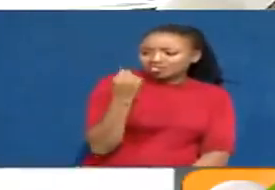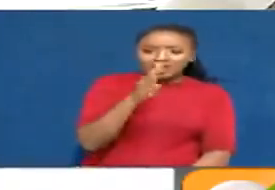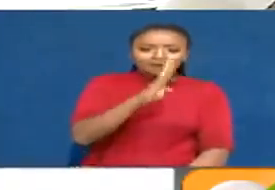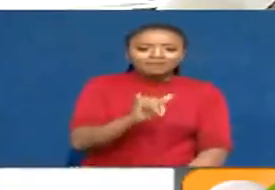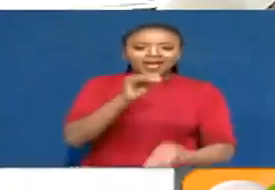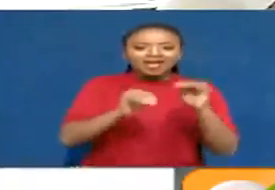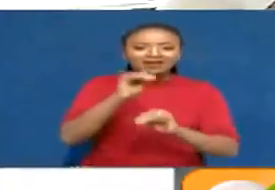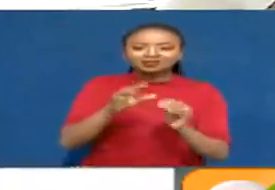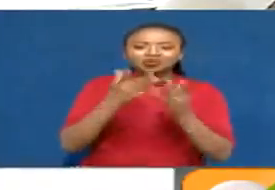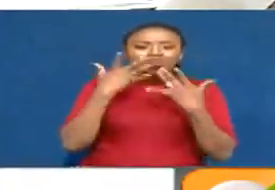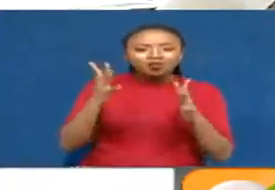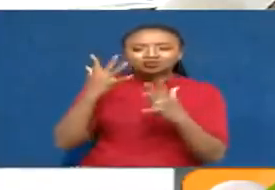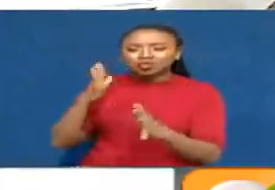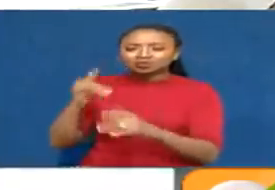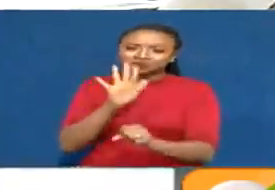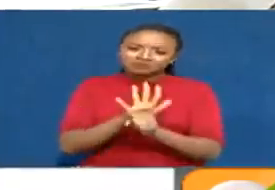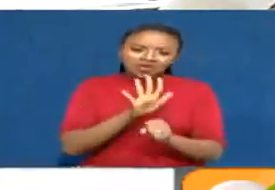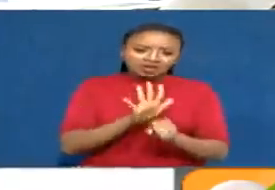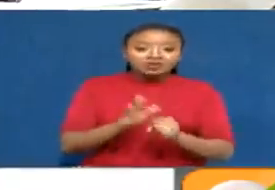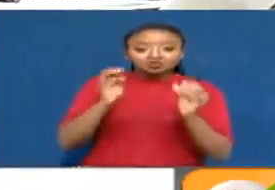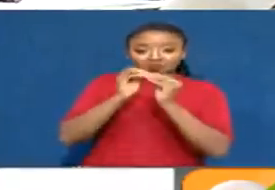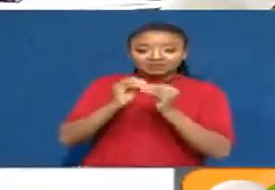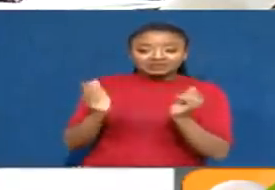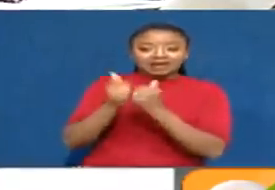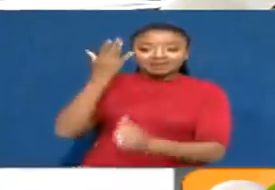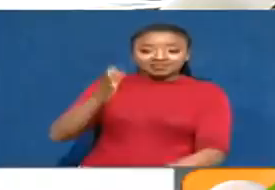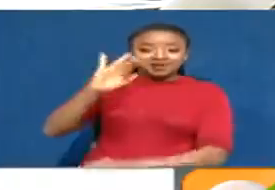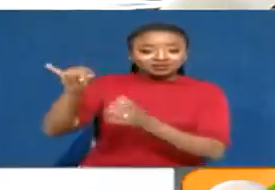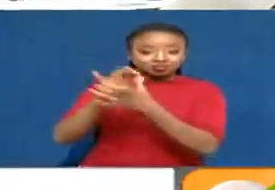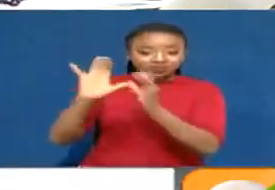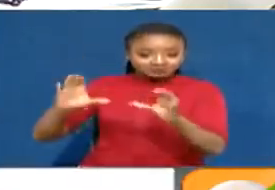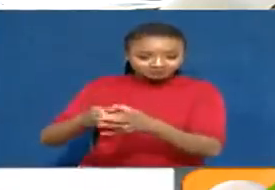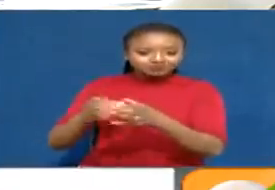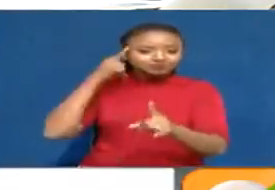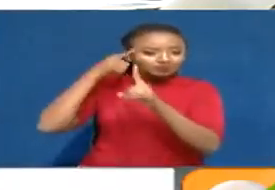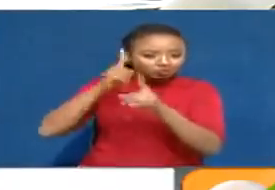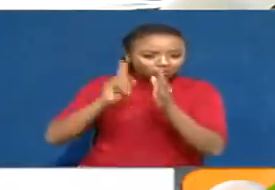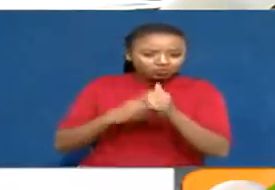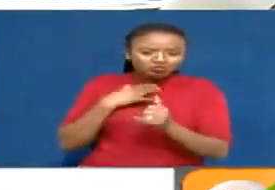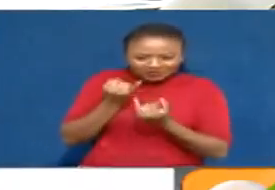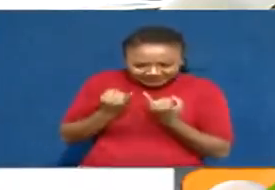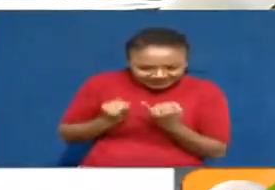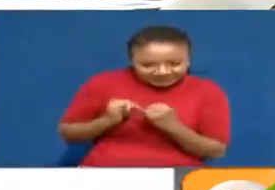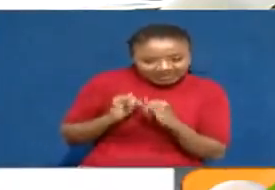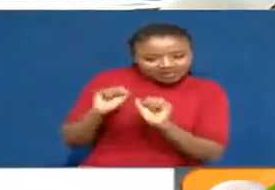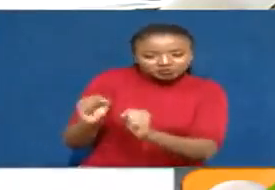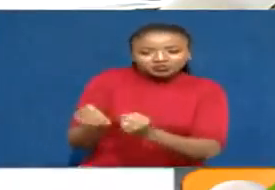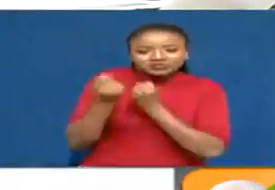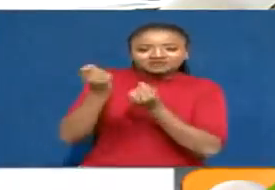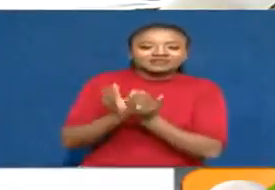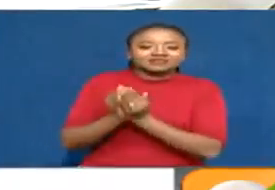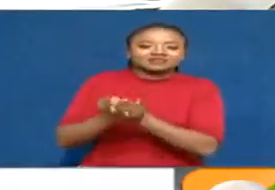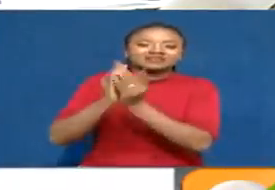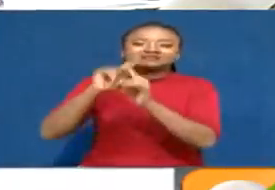by-elections, as Sam Ogina reports. A meeting at the Jubilee Party headquarters is a move to try and salvage a sinking ship before it is too